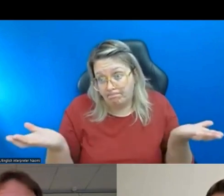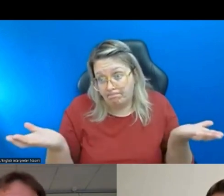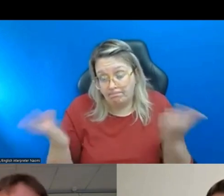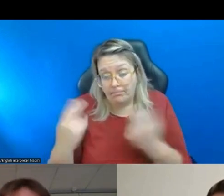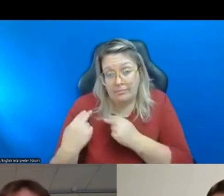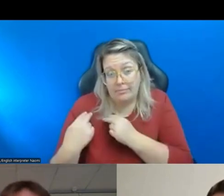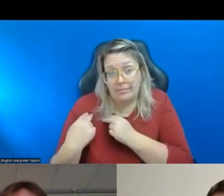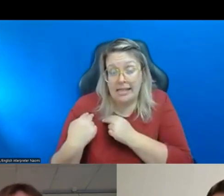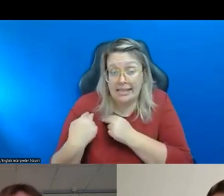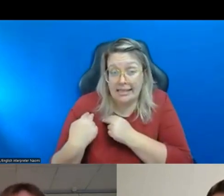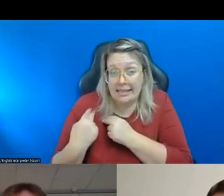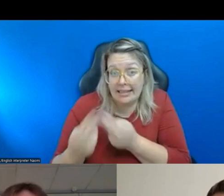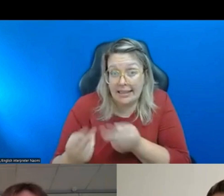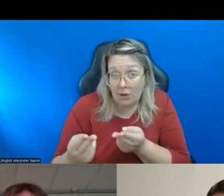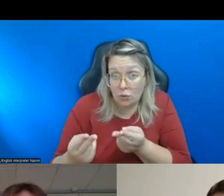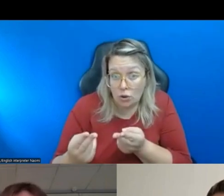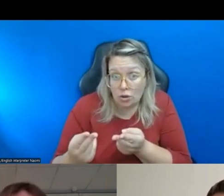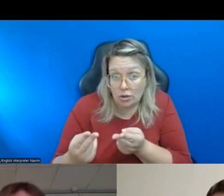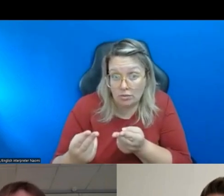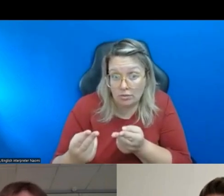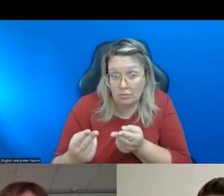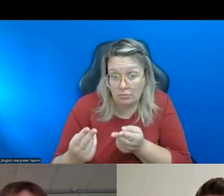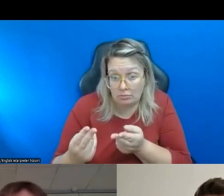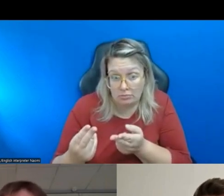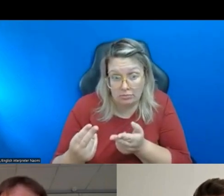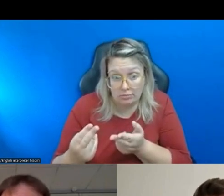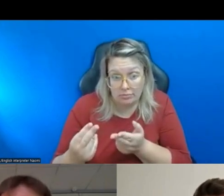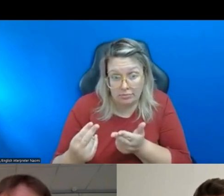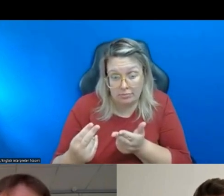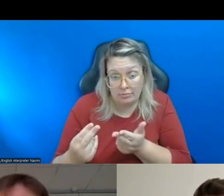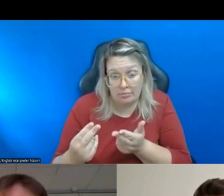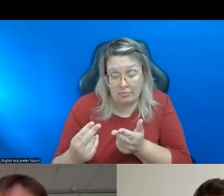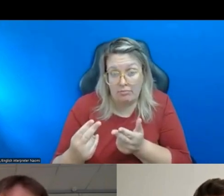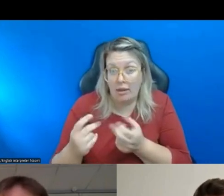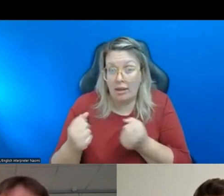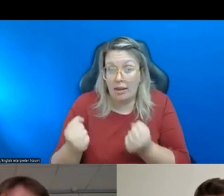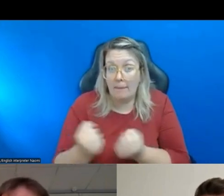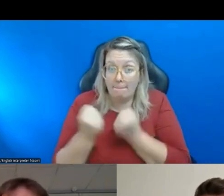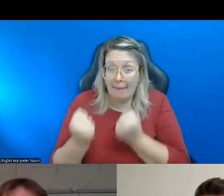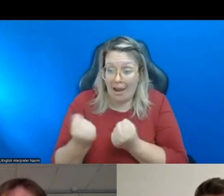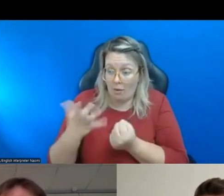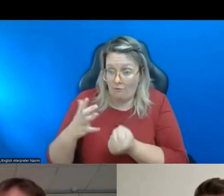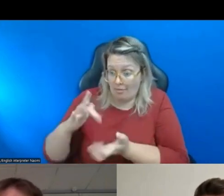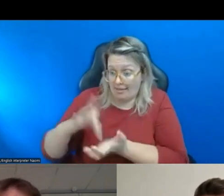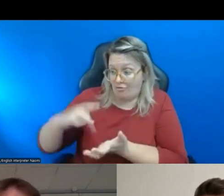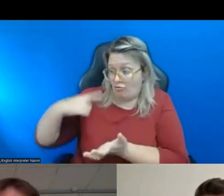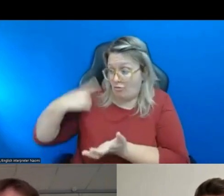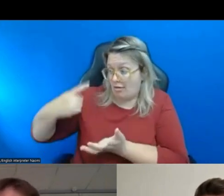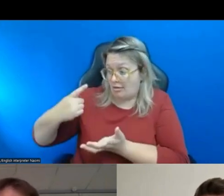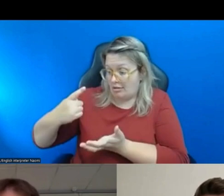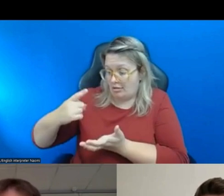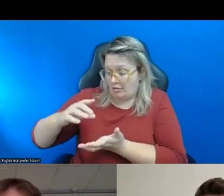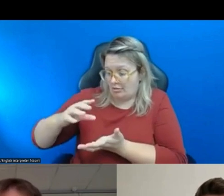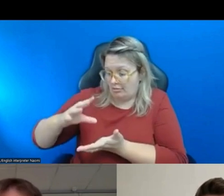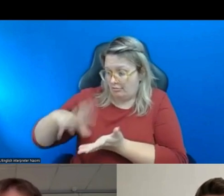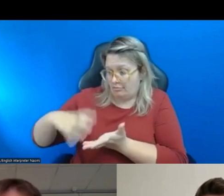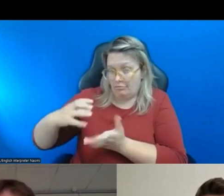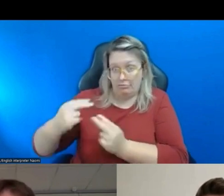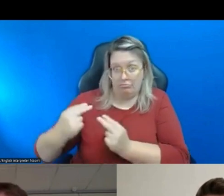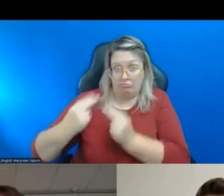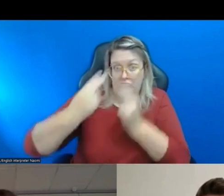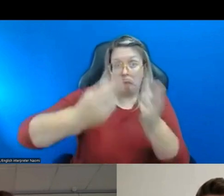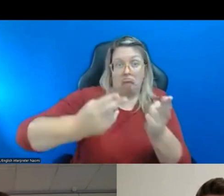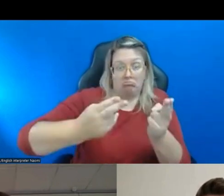is it's taking power from the centre and giving it to a subnational tier. So at the moment, devolution is happening to strategic